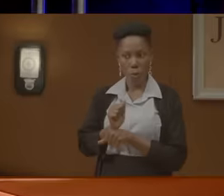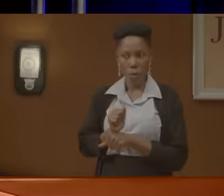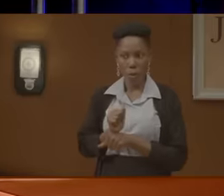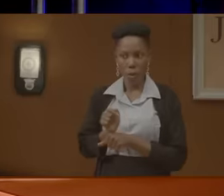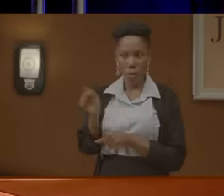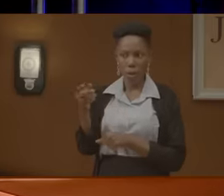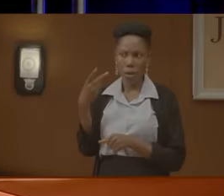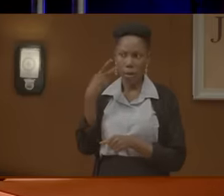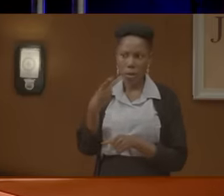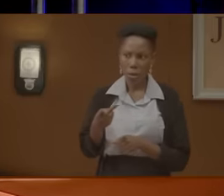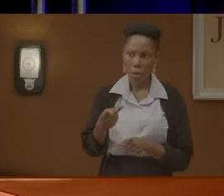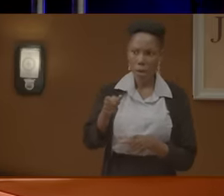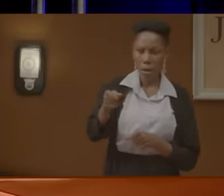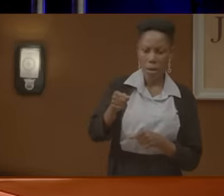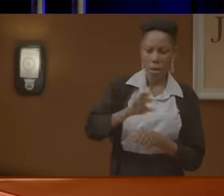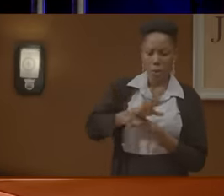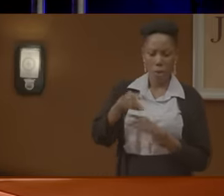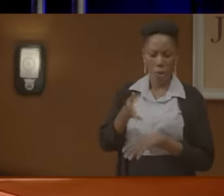no see her. I no see my children.